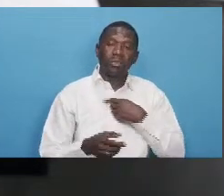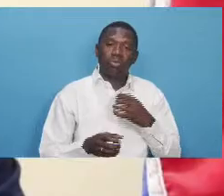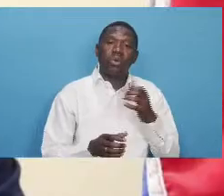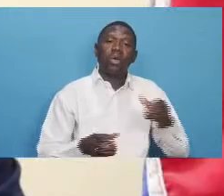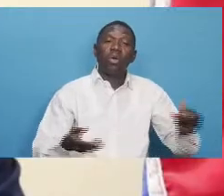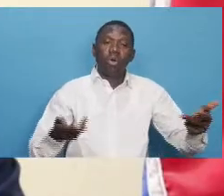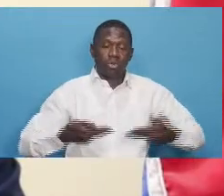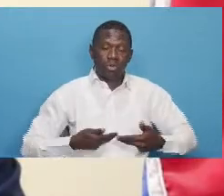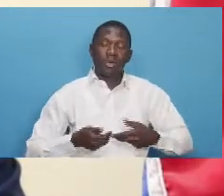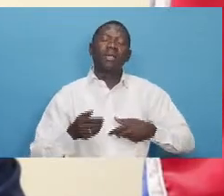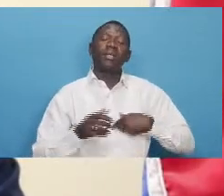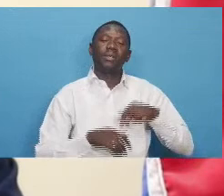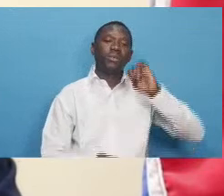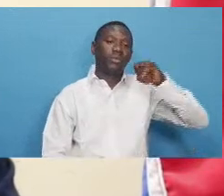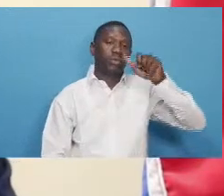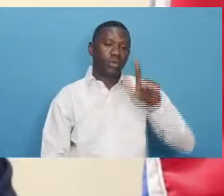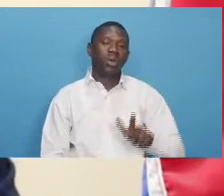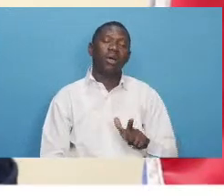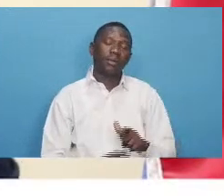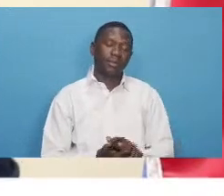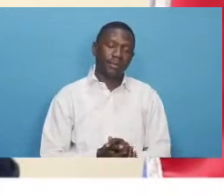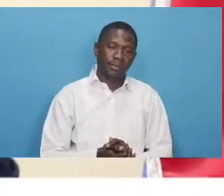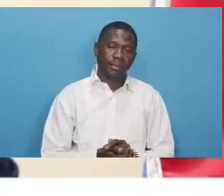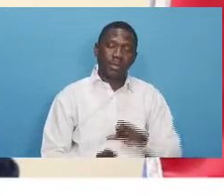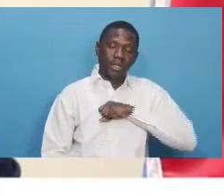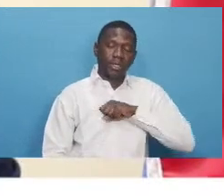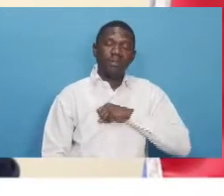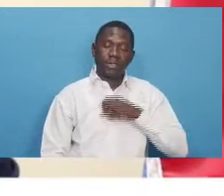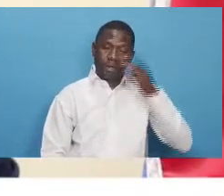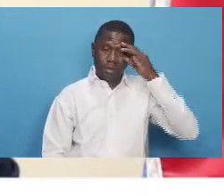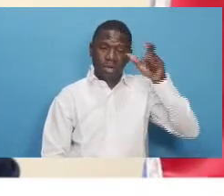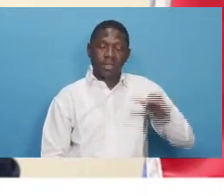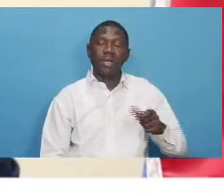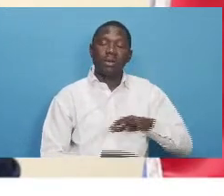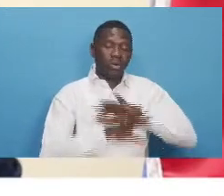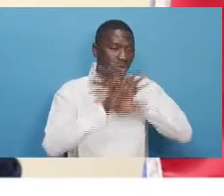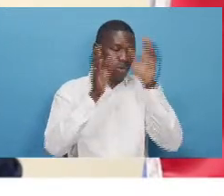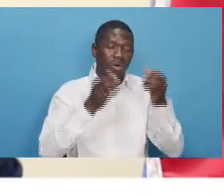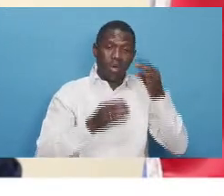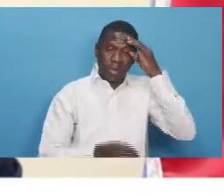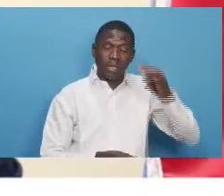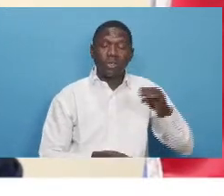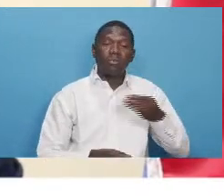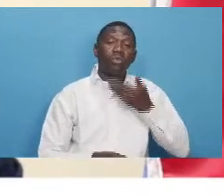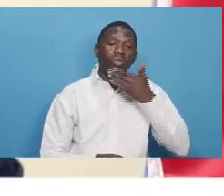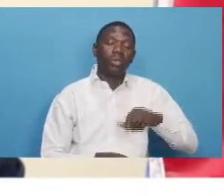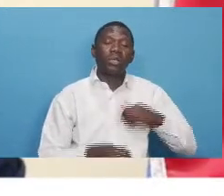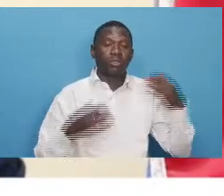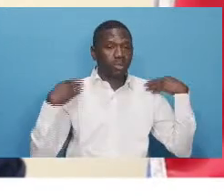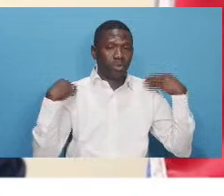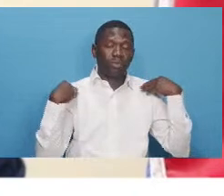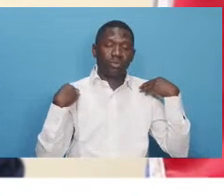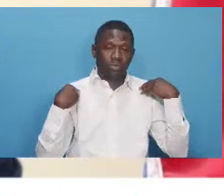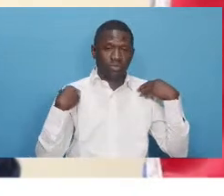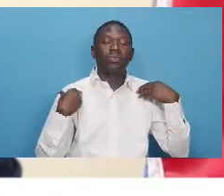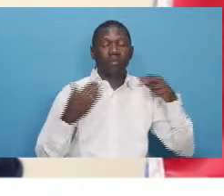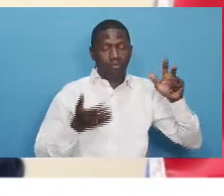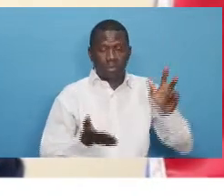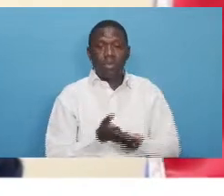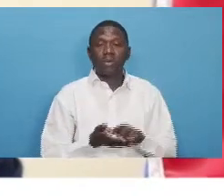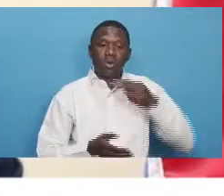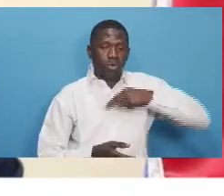in July. Myself, as the Minister, and the entire Ministry of Youth and Sports endorses the Norway Cup,